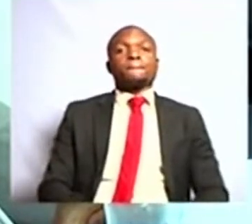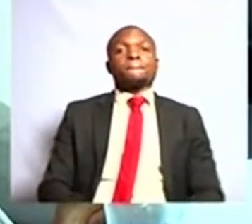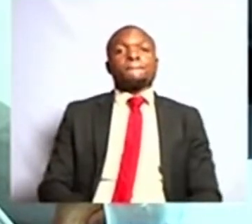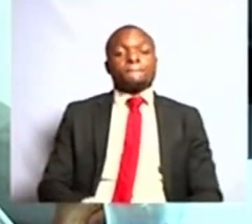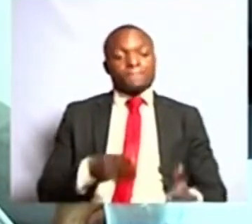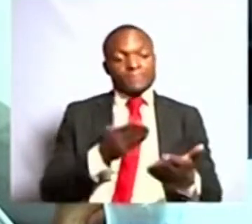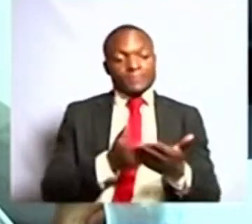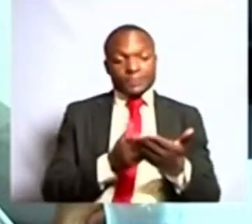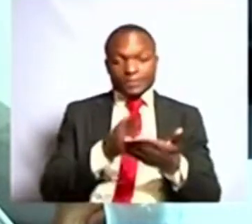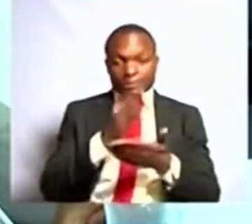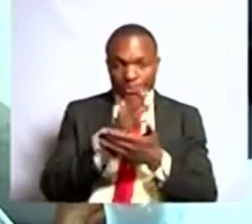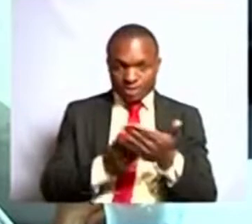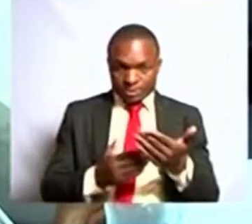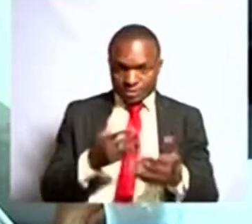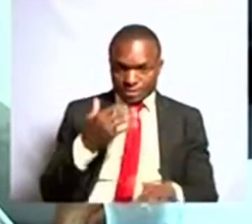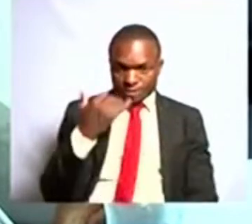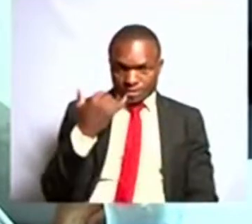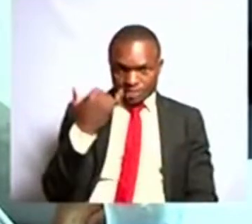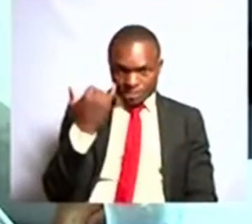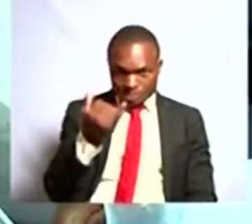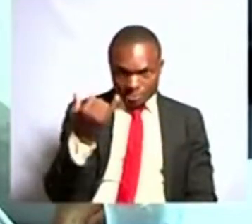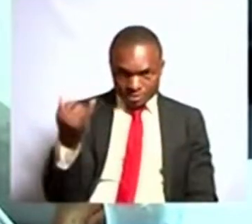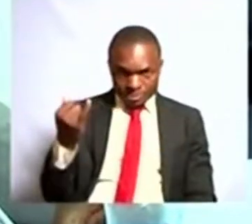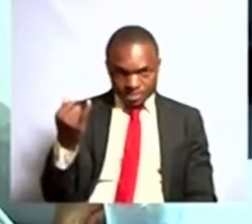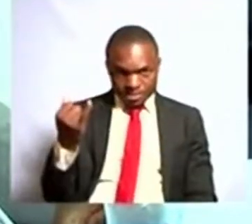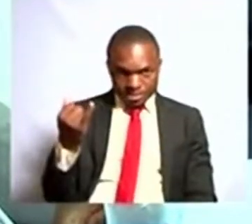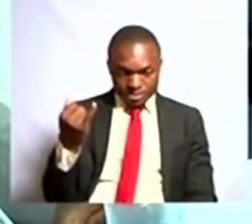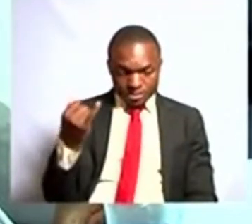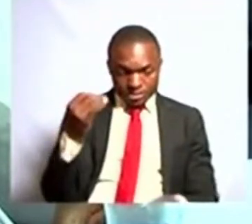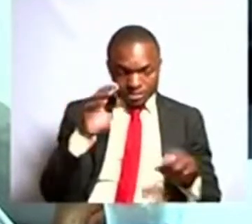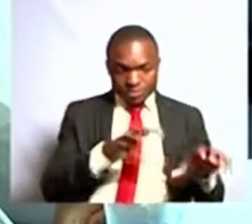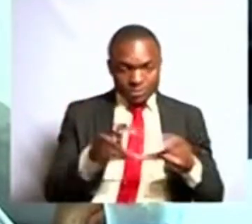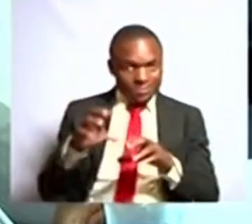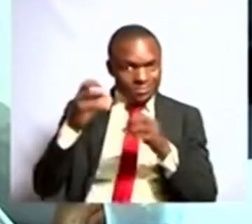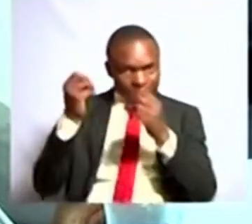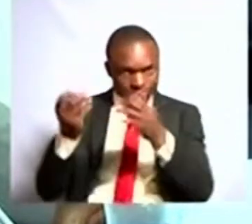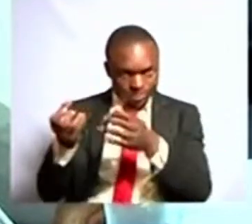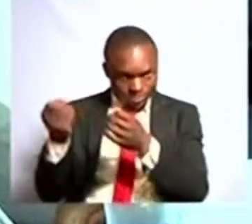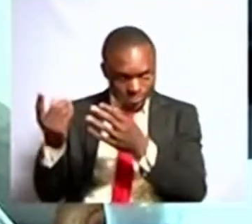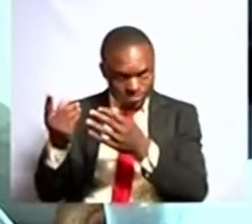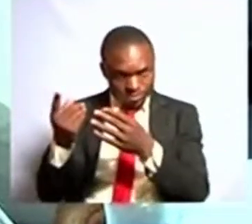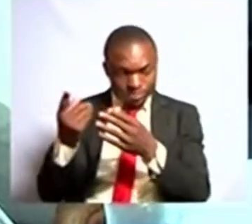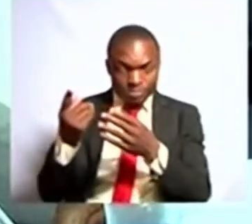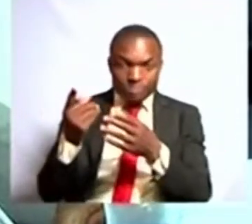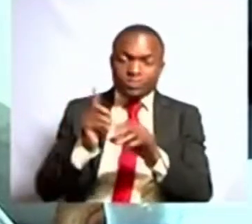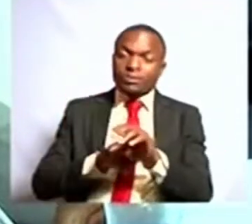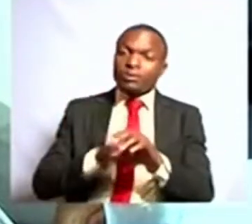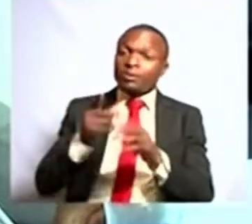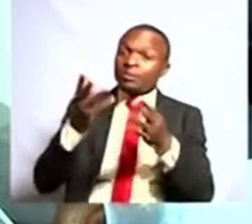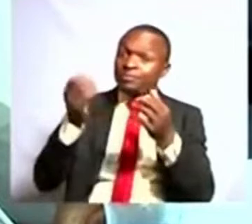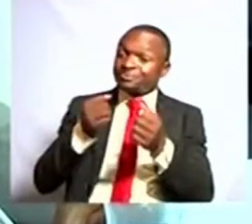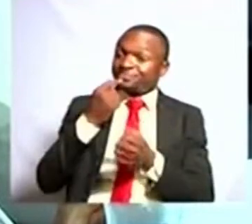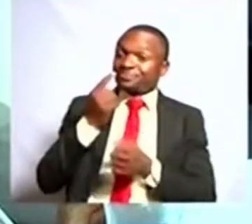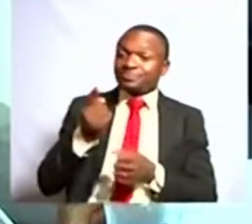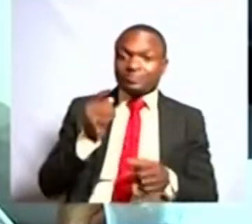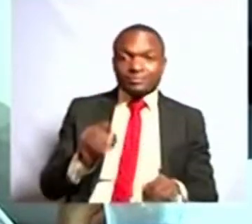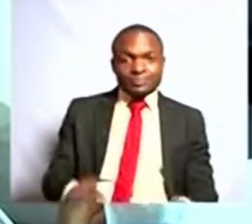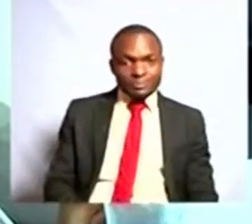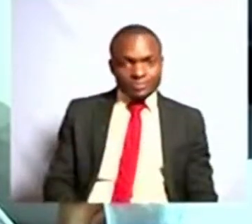these are some of the issues that we did irregularly. And I want to say that